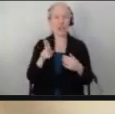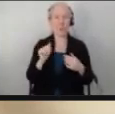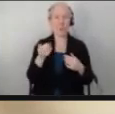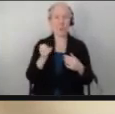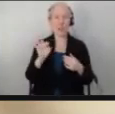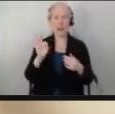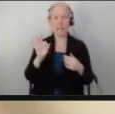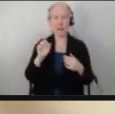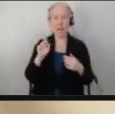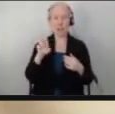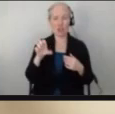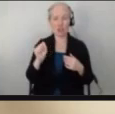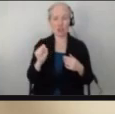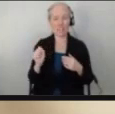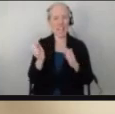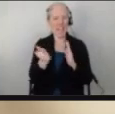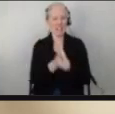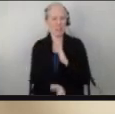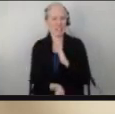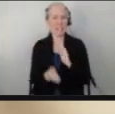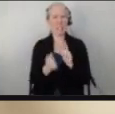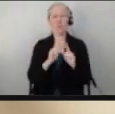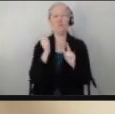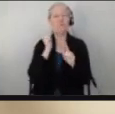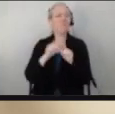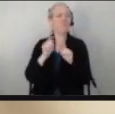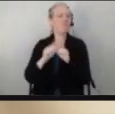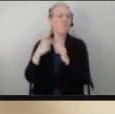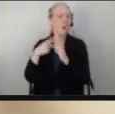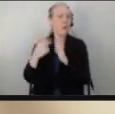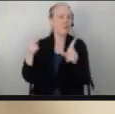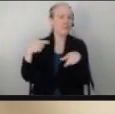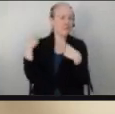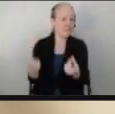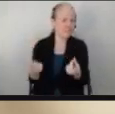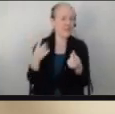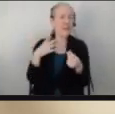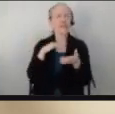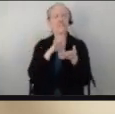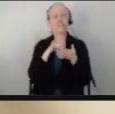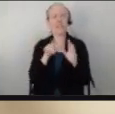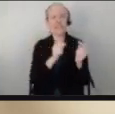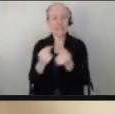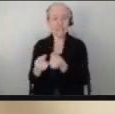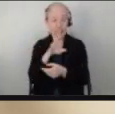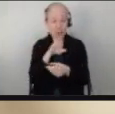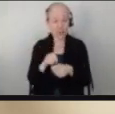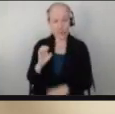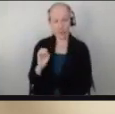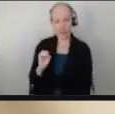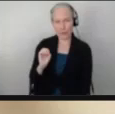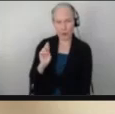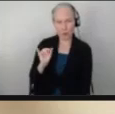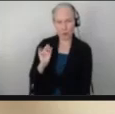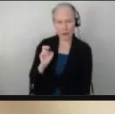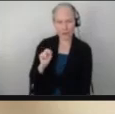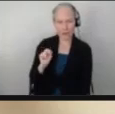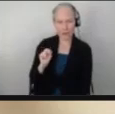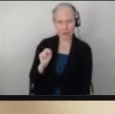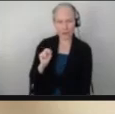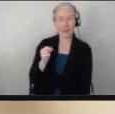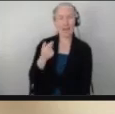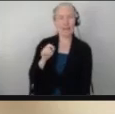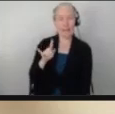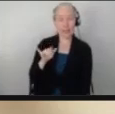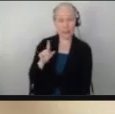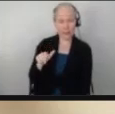expertise for a variety of NASA exploration programs and study teams, including the Orion, Gateway, Lunar Terrain